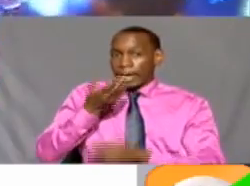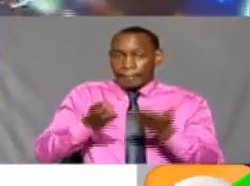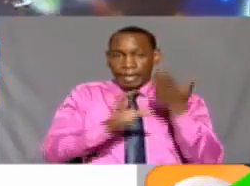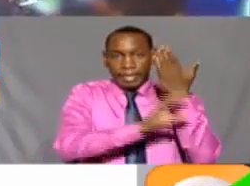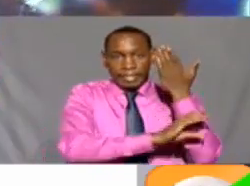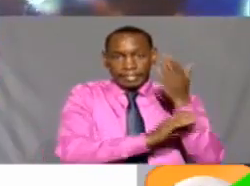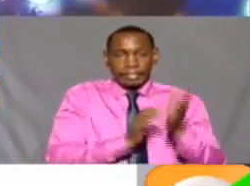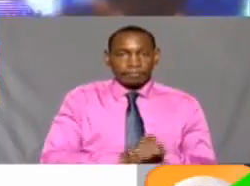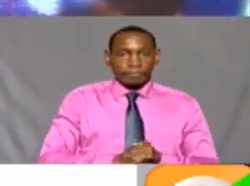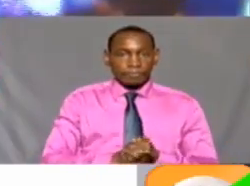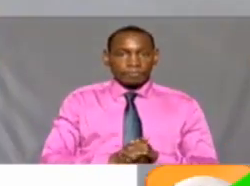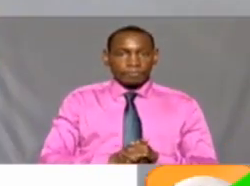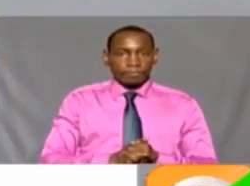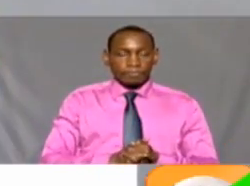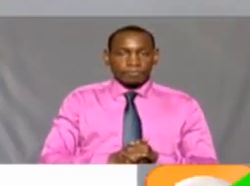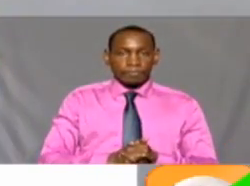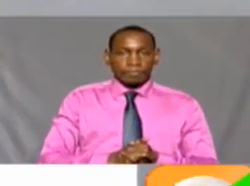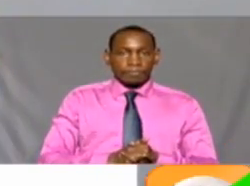country.